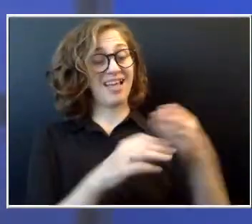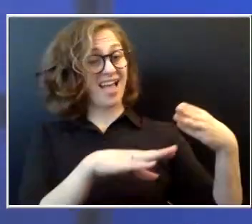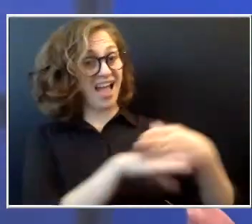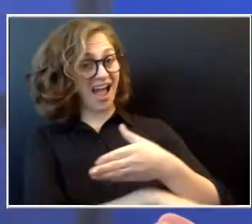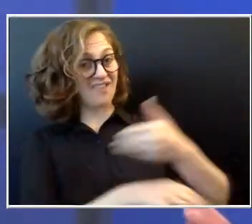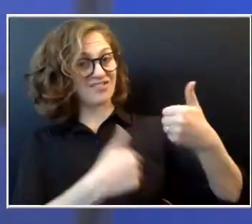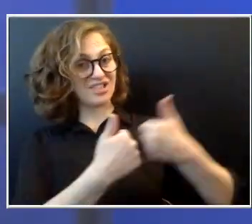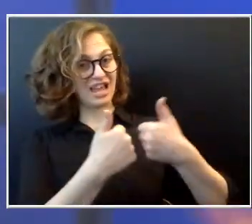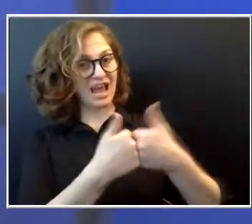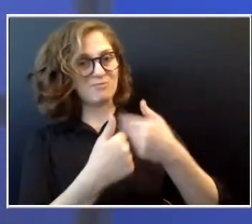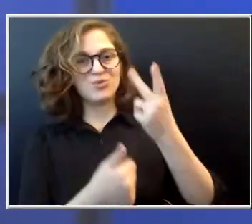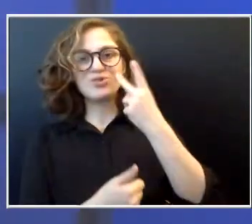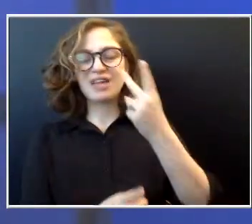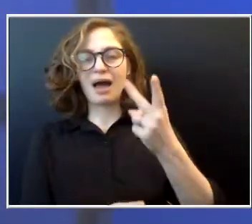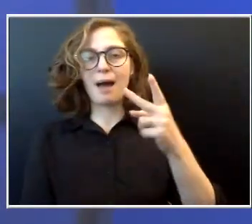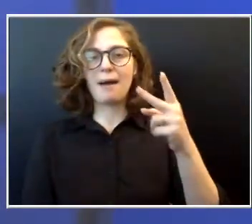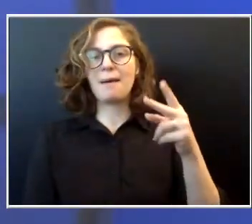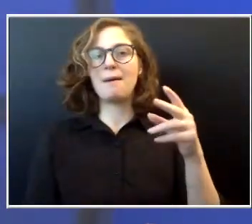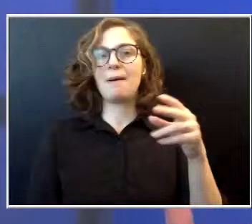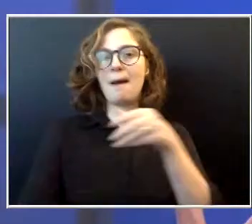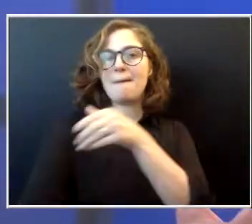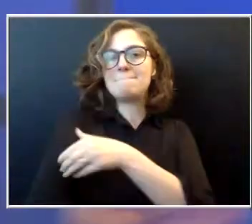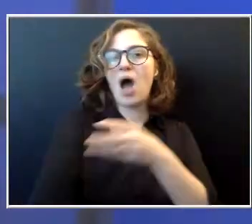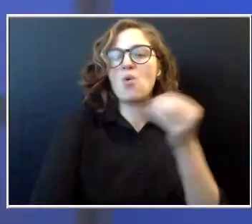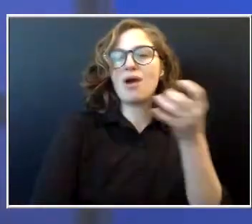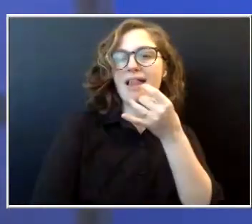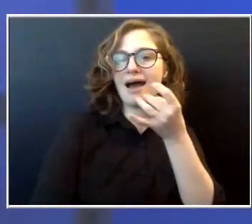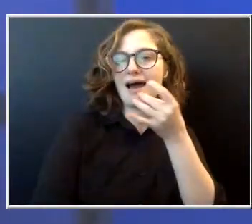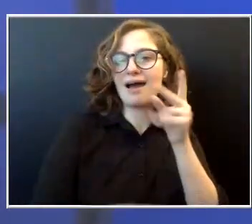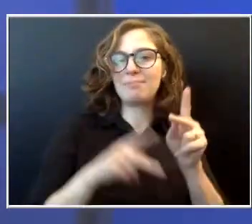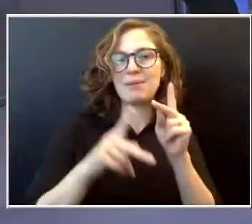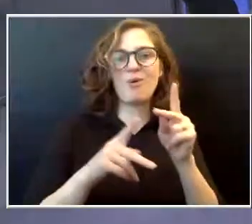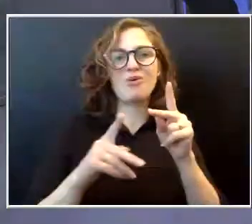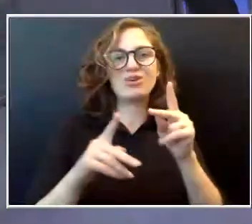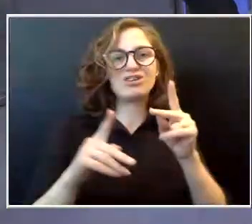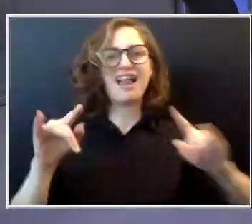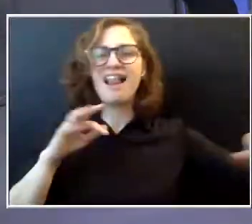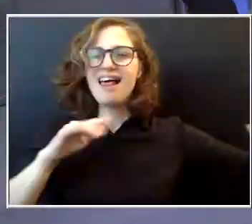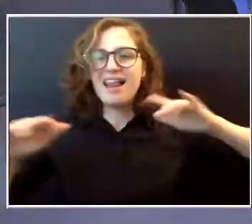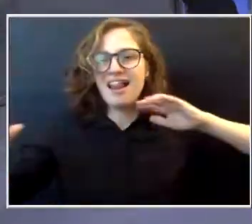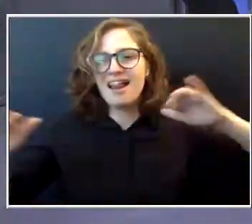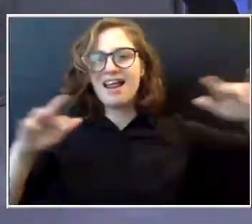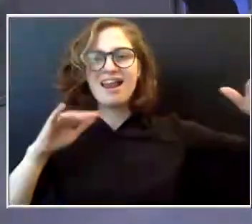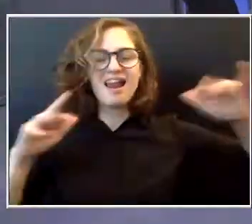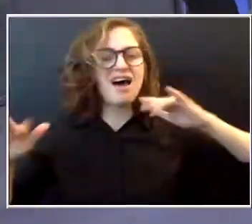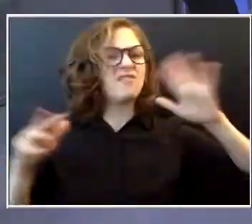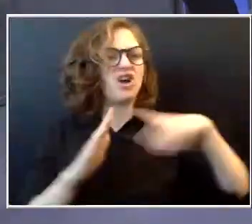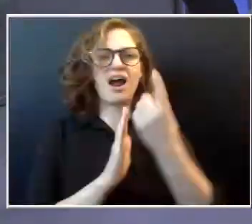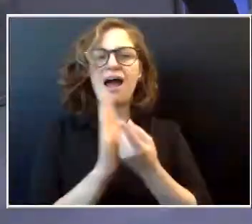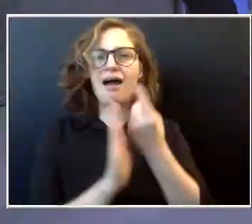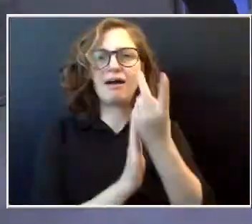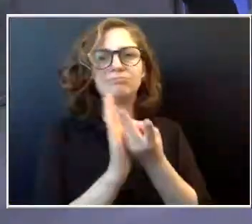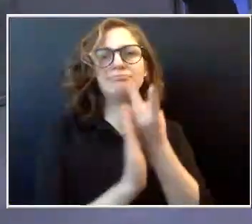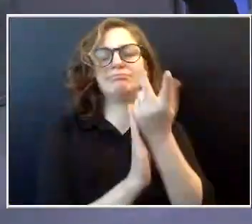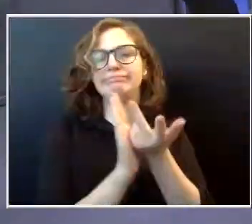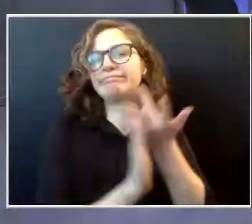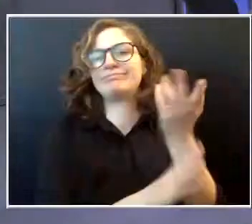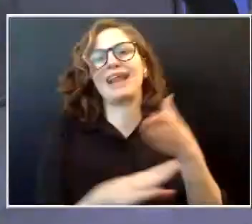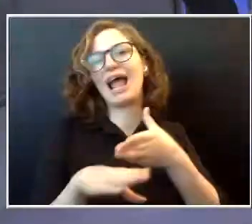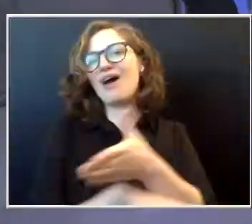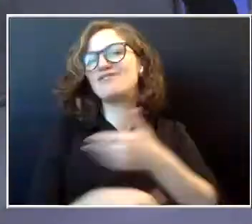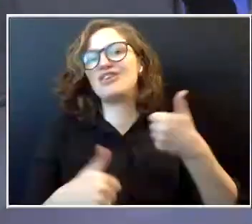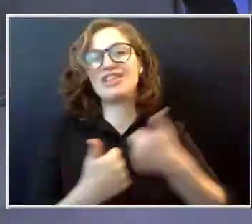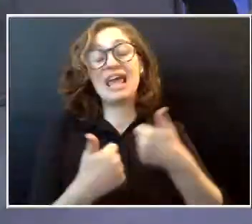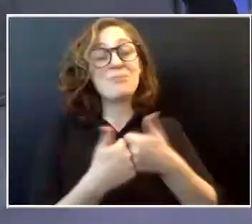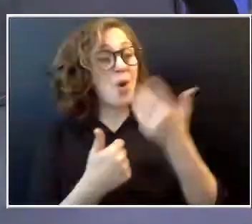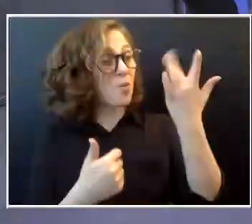out hours after the game. They didn't want to go home because they just made the best friend ever. Some schmuck that they're never going to see again. But for